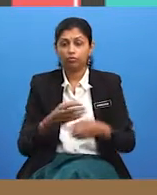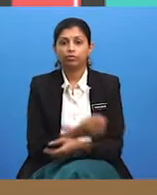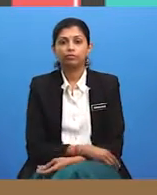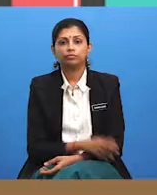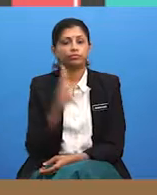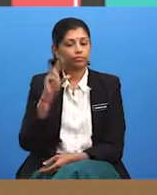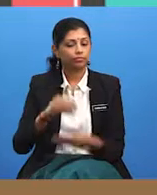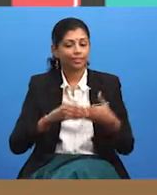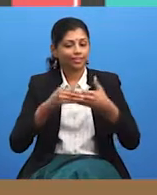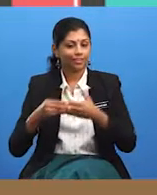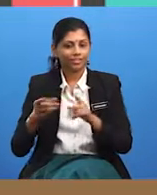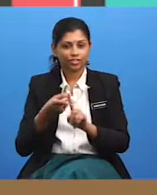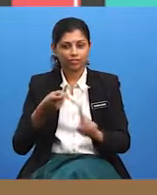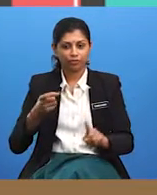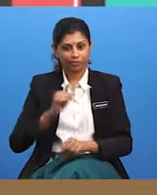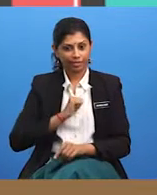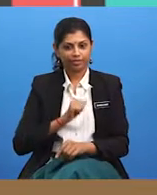no guidance from me.